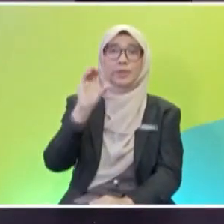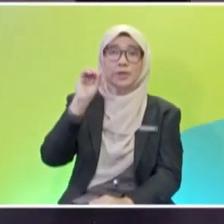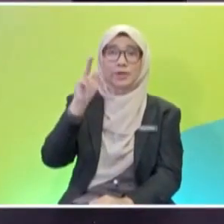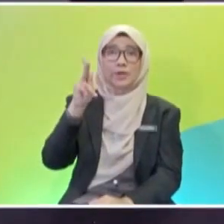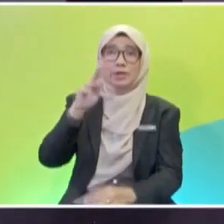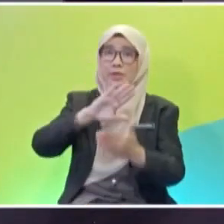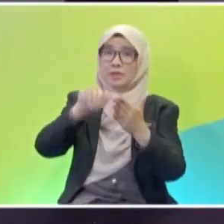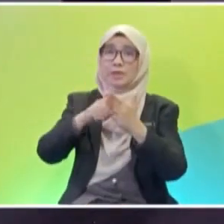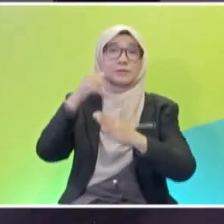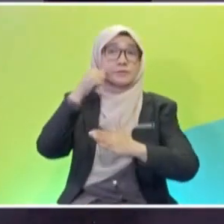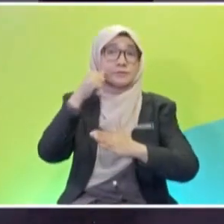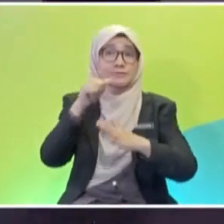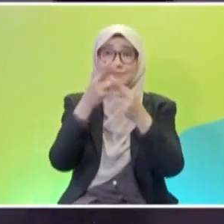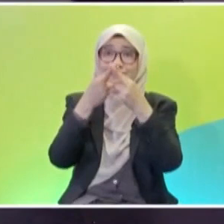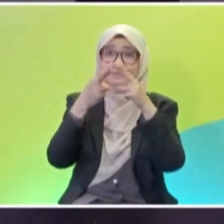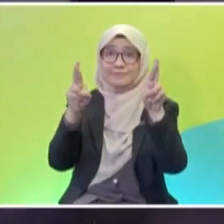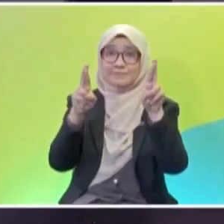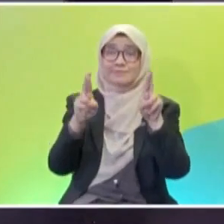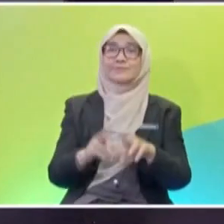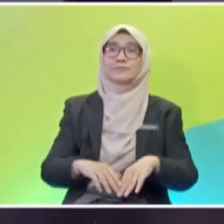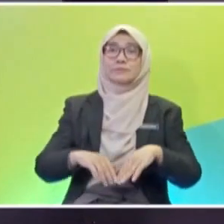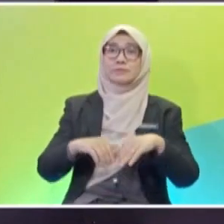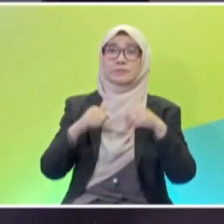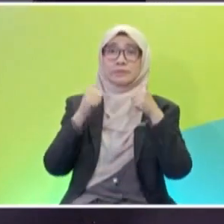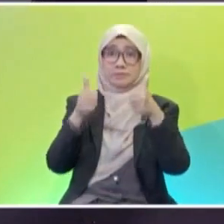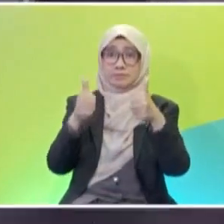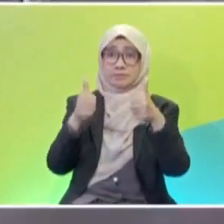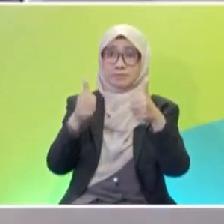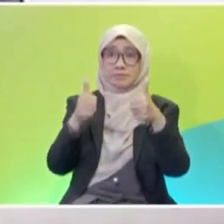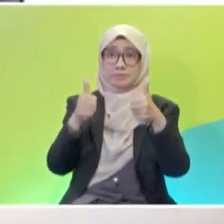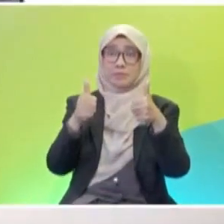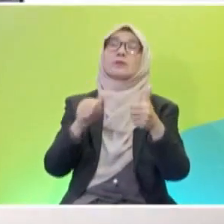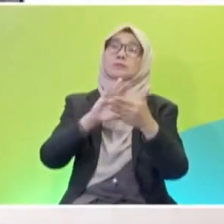Uh-huh. Okay. Can you give a bit of a thumbs up to show you're ready?